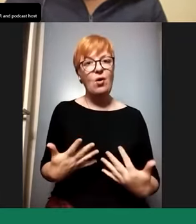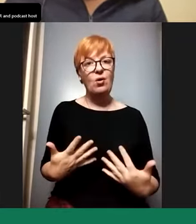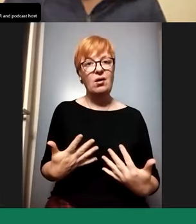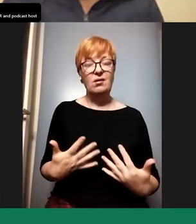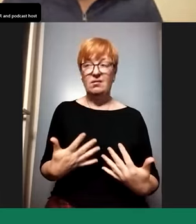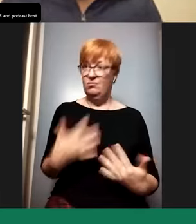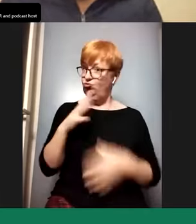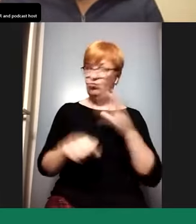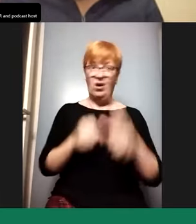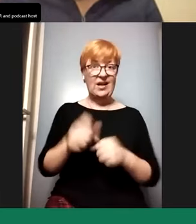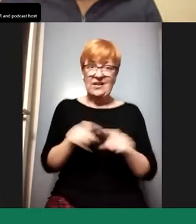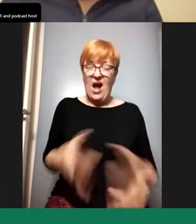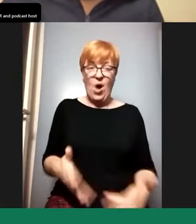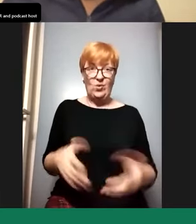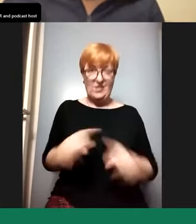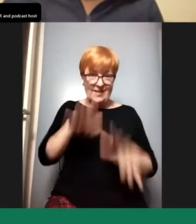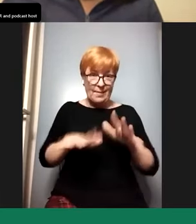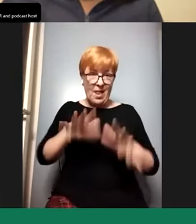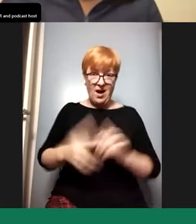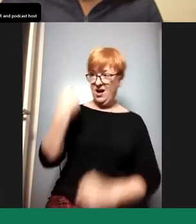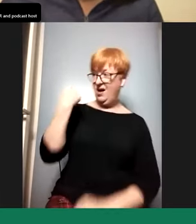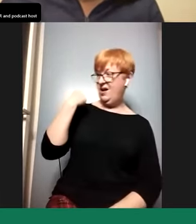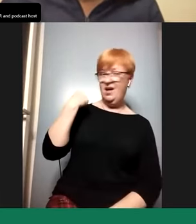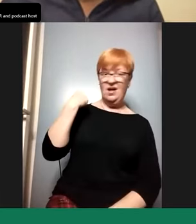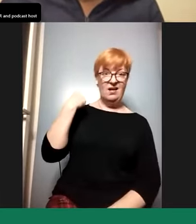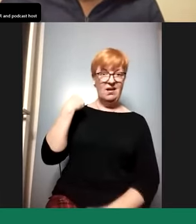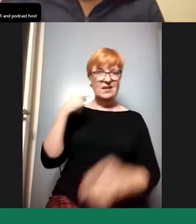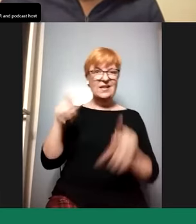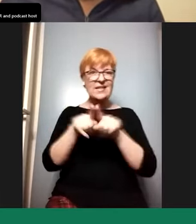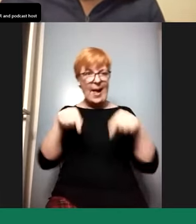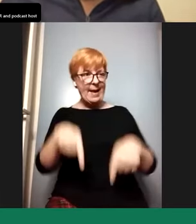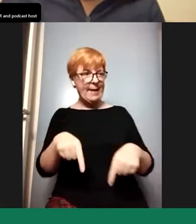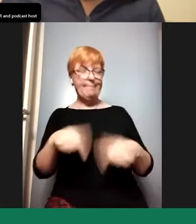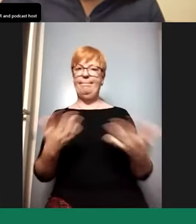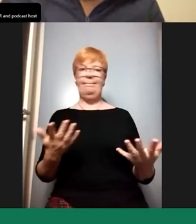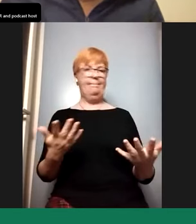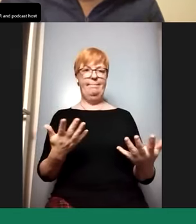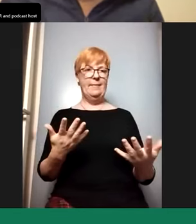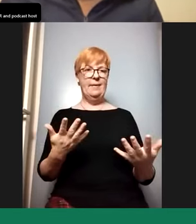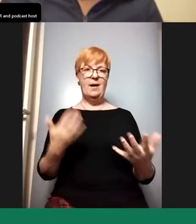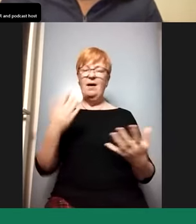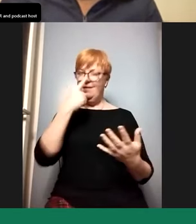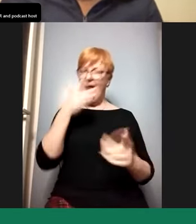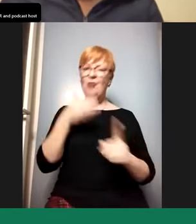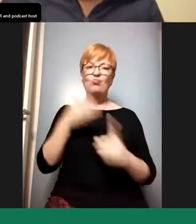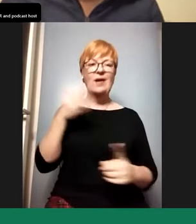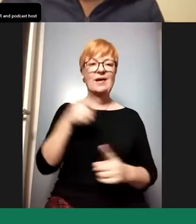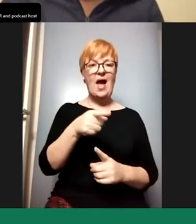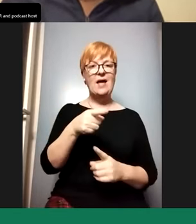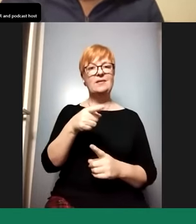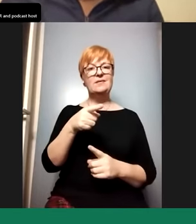very similar, unfortunately, to things that happened during the Windrush time, or very recognizable for those